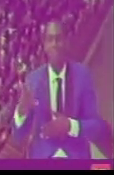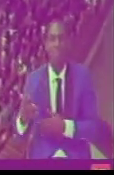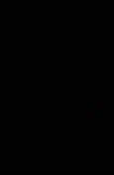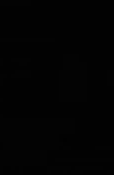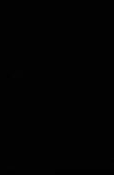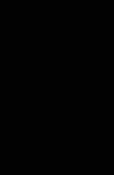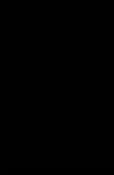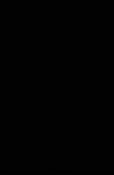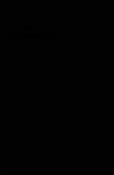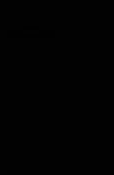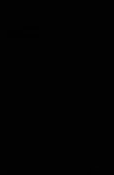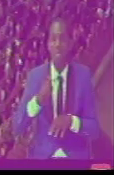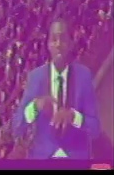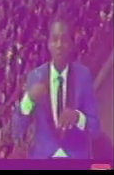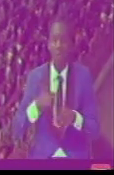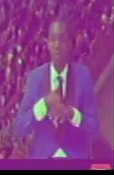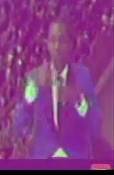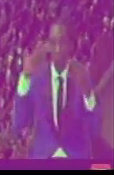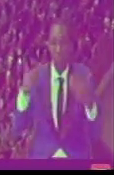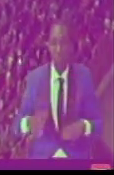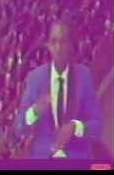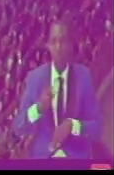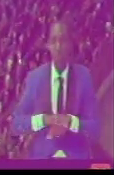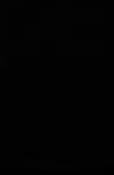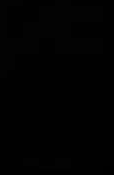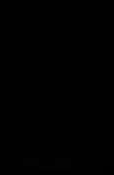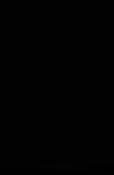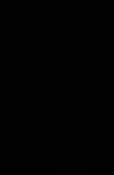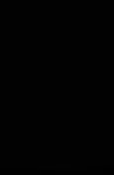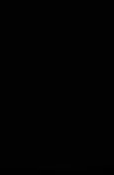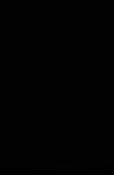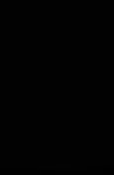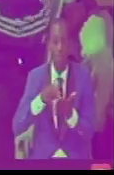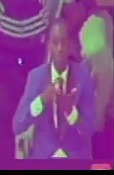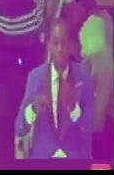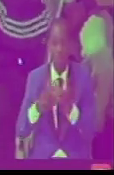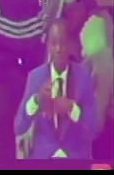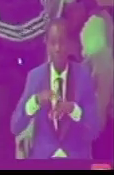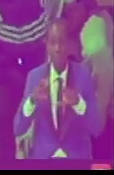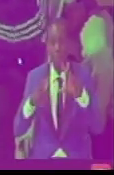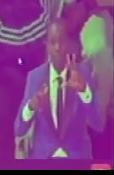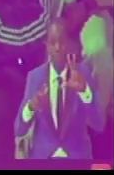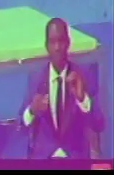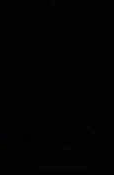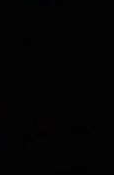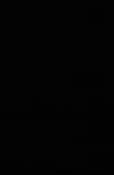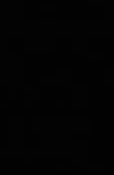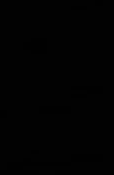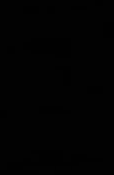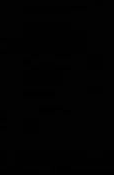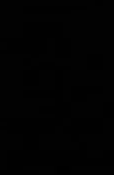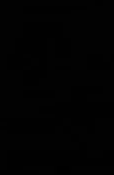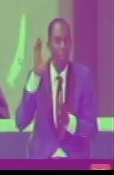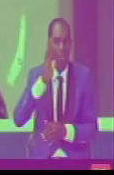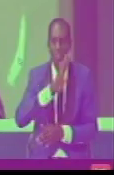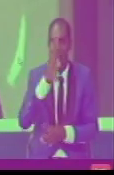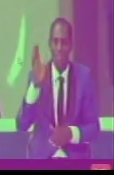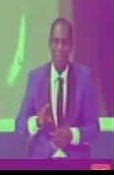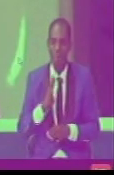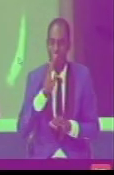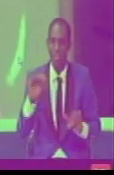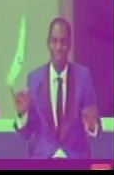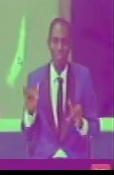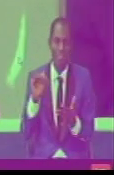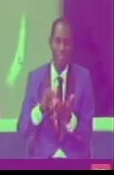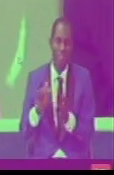four, day five. And by the time we finish this program on the 30th, Akwa, Ibom will